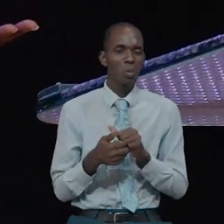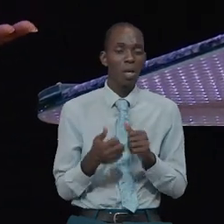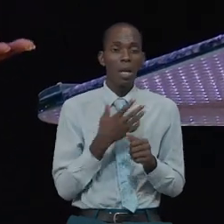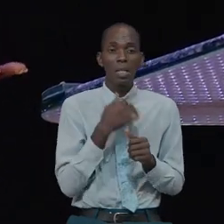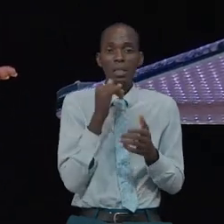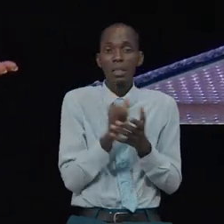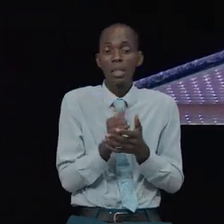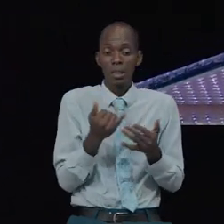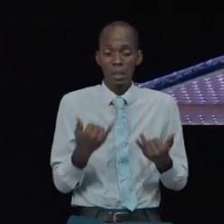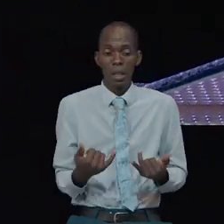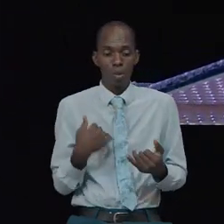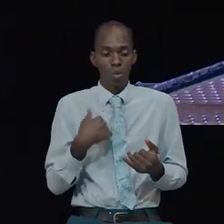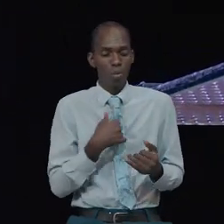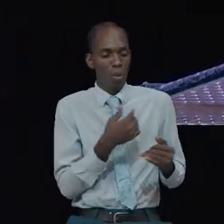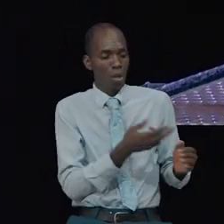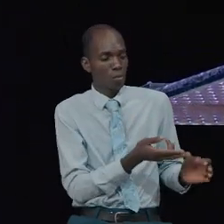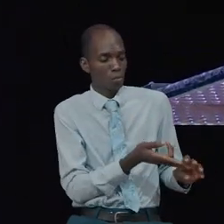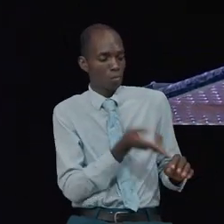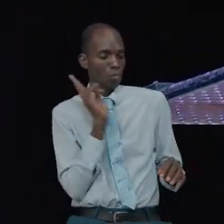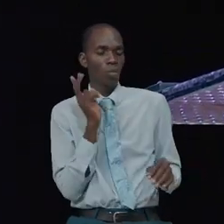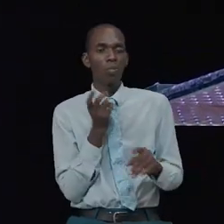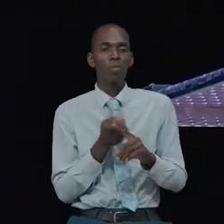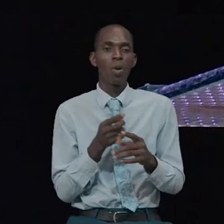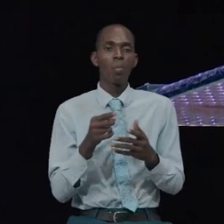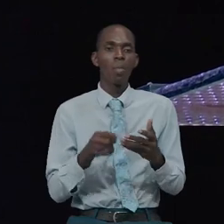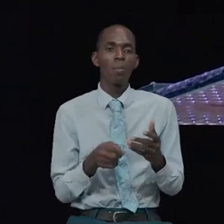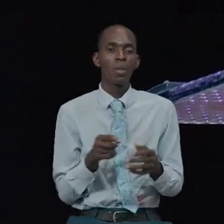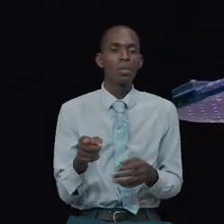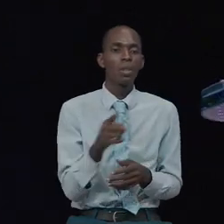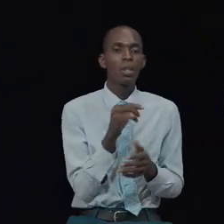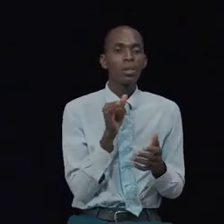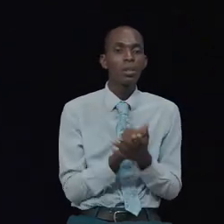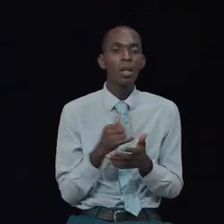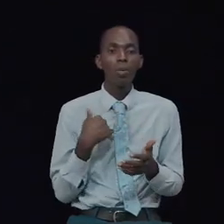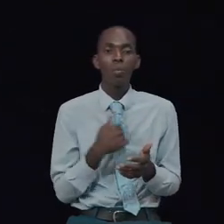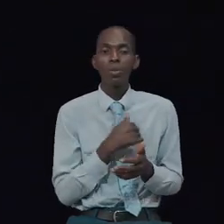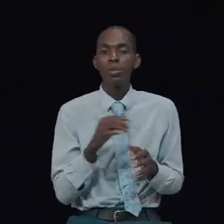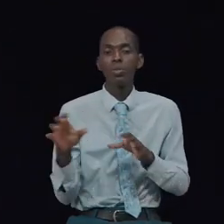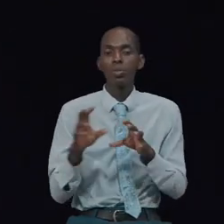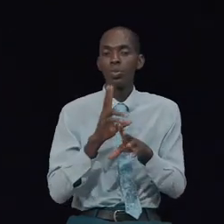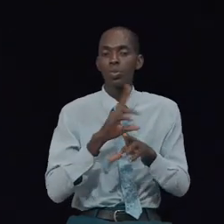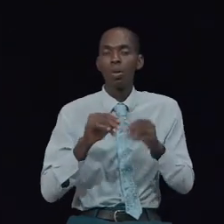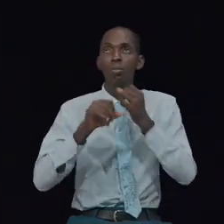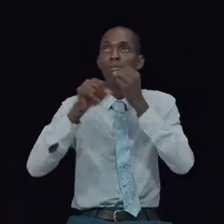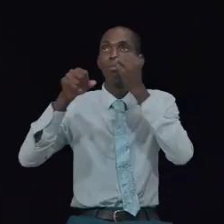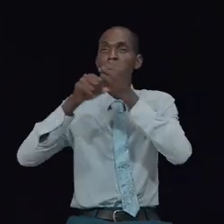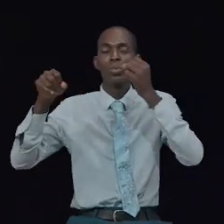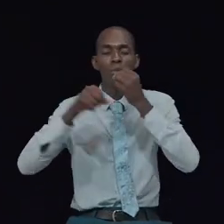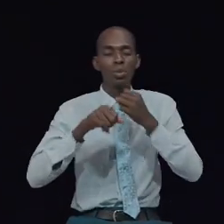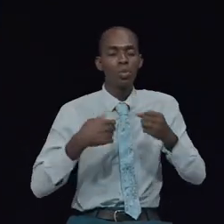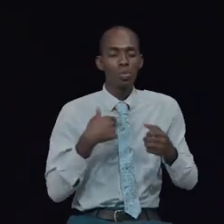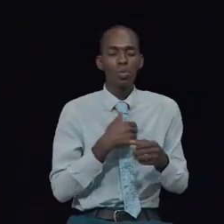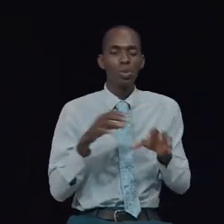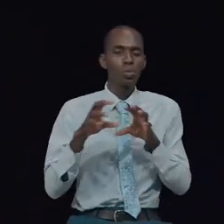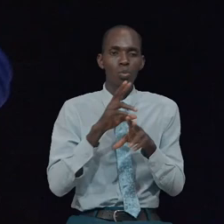we shall come out from among them, that we do not riot, we do not protest, and we do